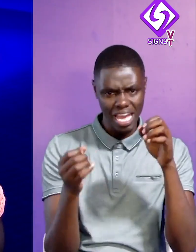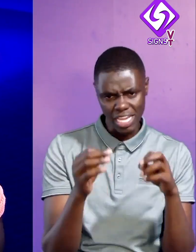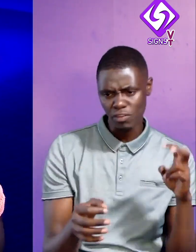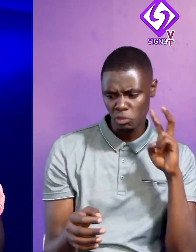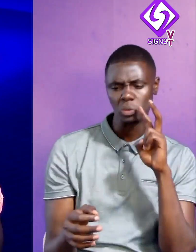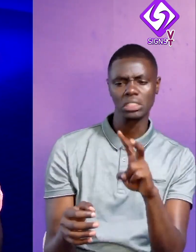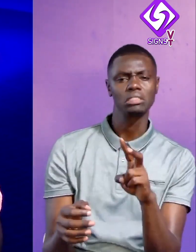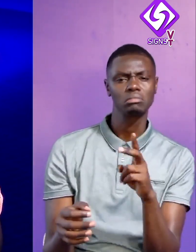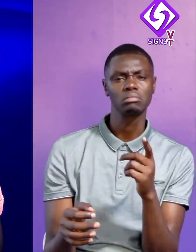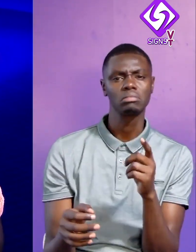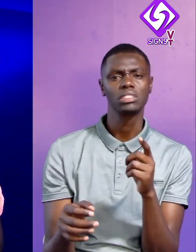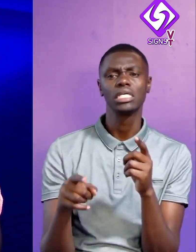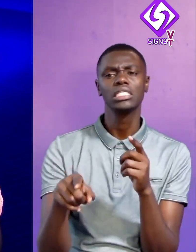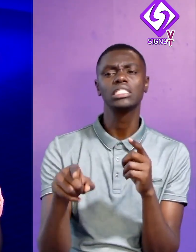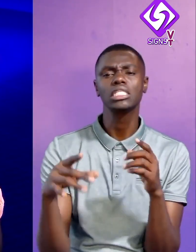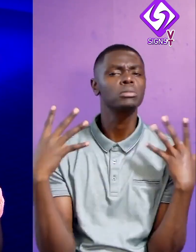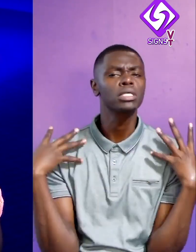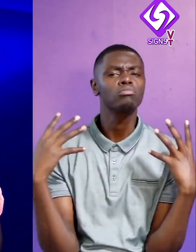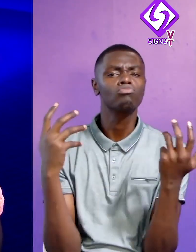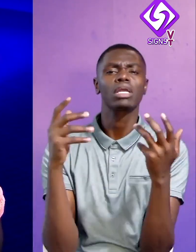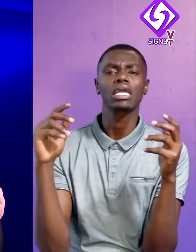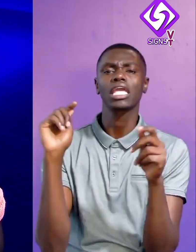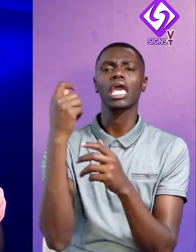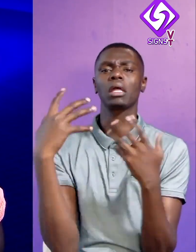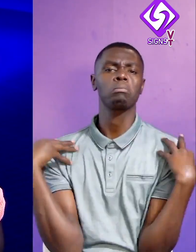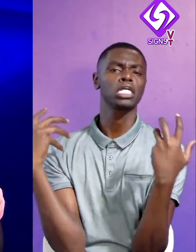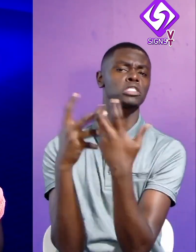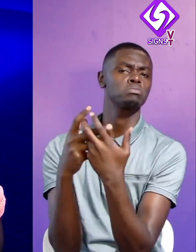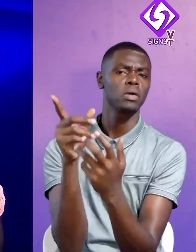vile unaona ina practicewa in Kenya?